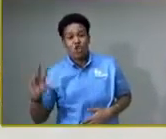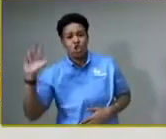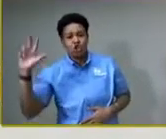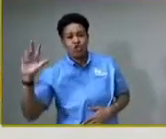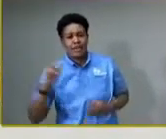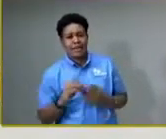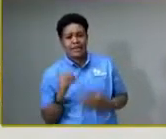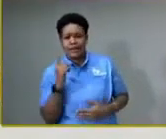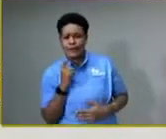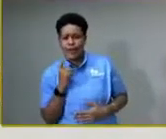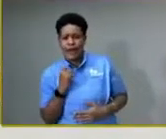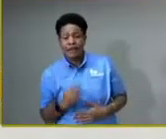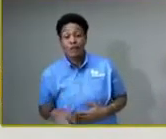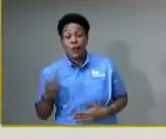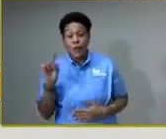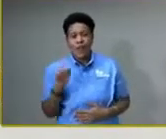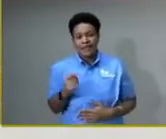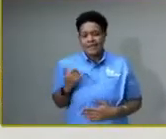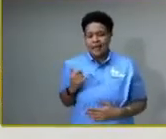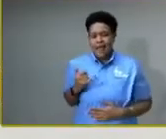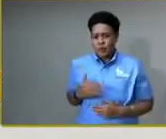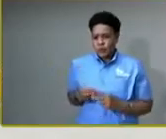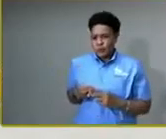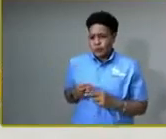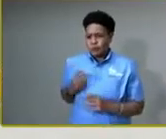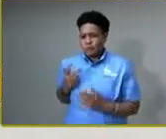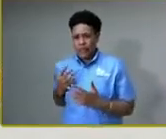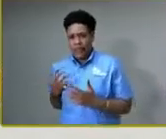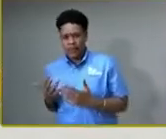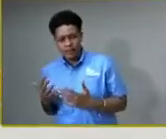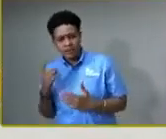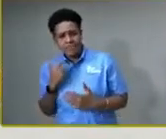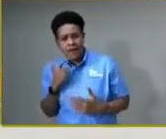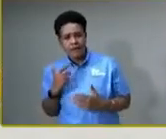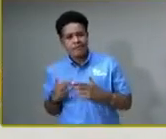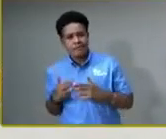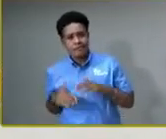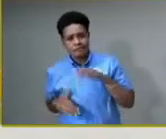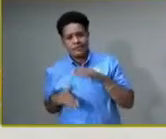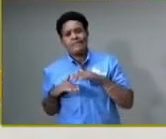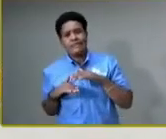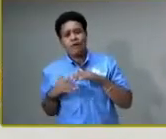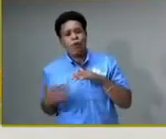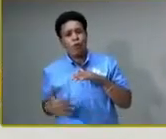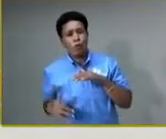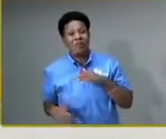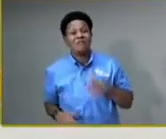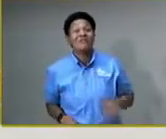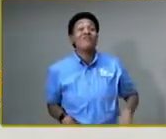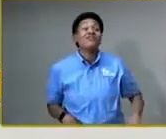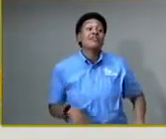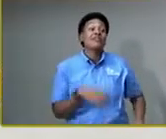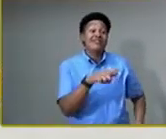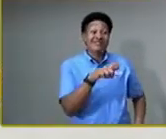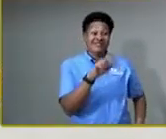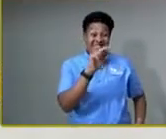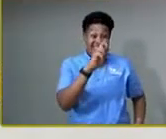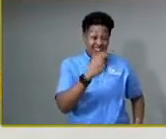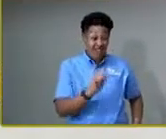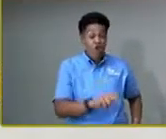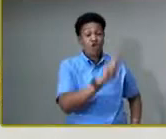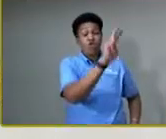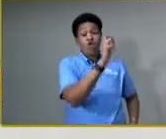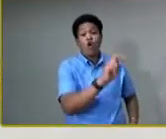the amber zone. NERA has 3 or 4 hospitals in the red zone. SERA,